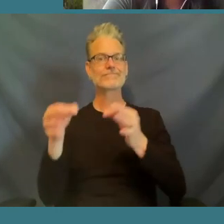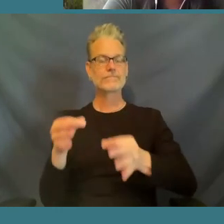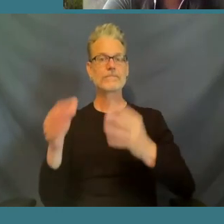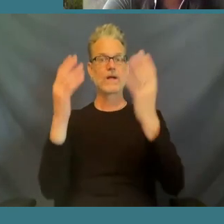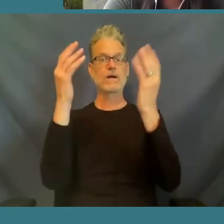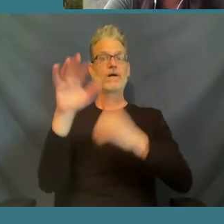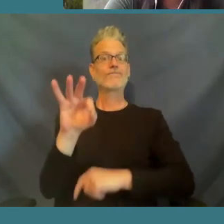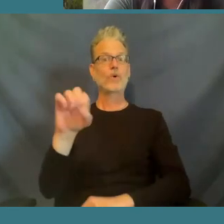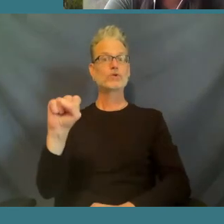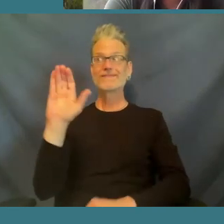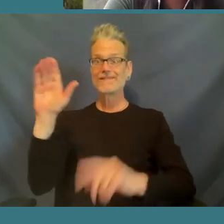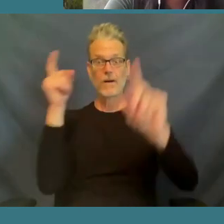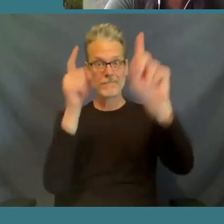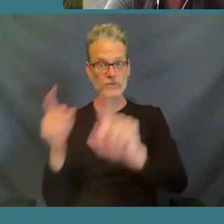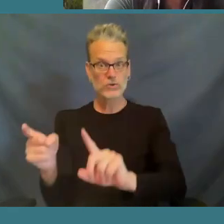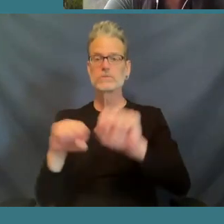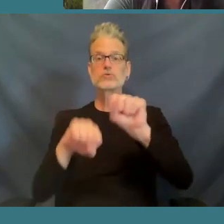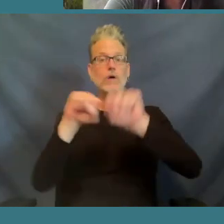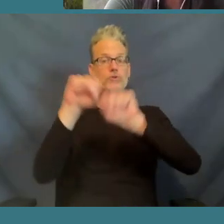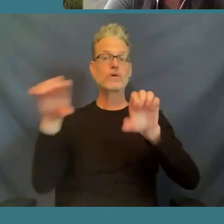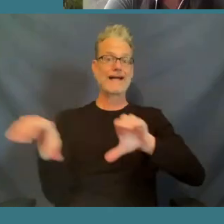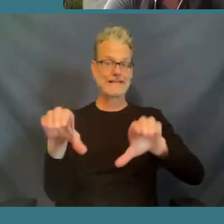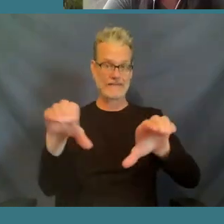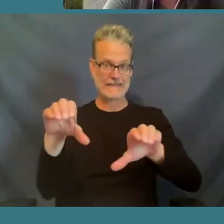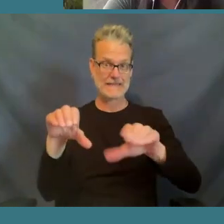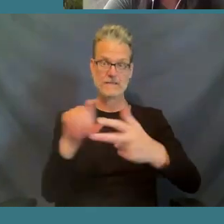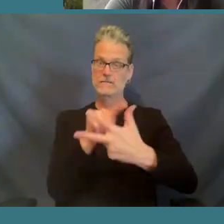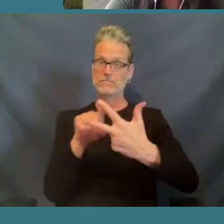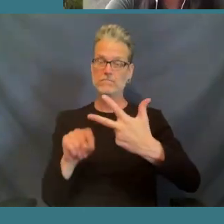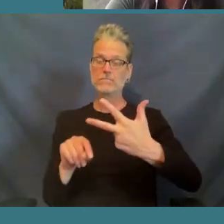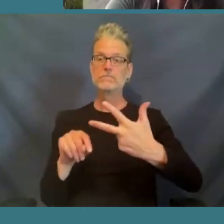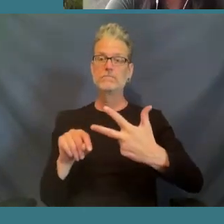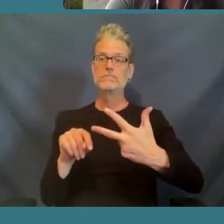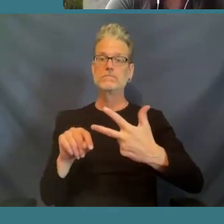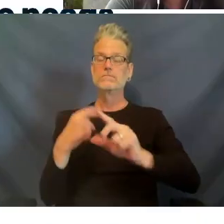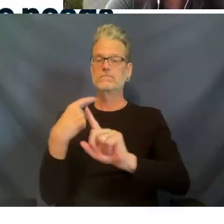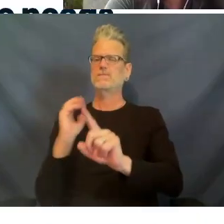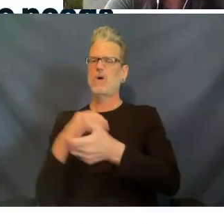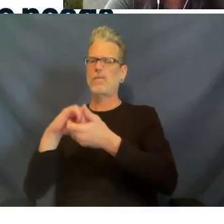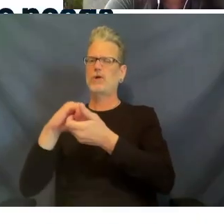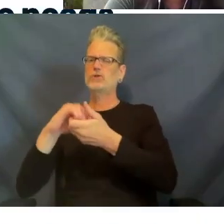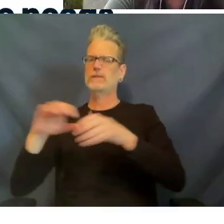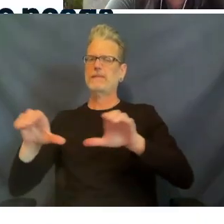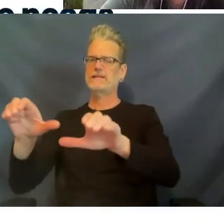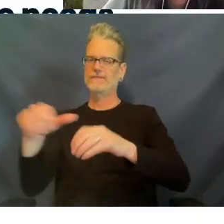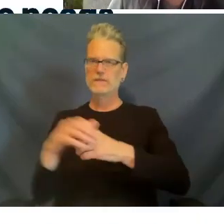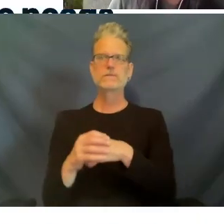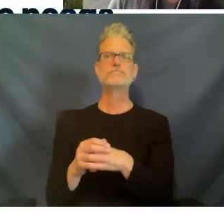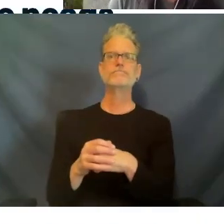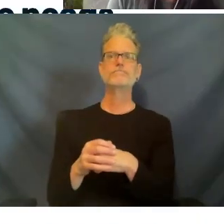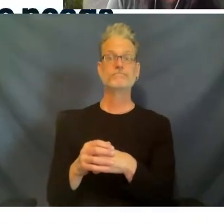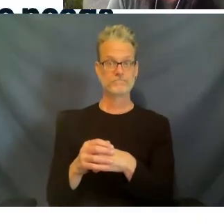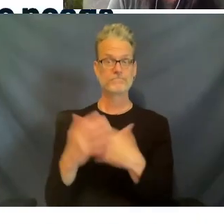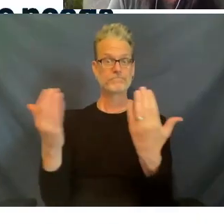Service mission, structure, and activities, including our partnership activities. Next slide. So